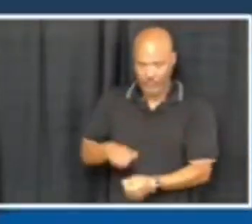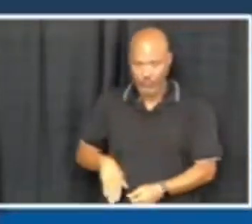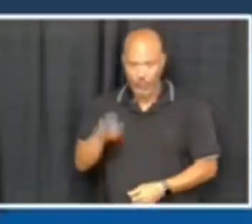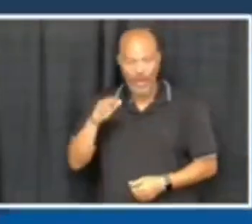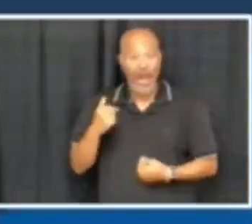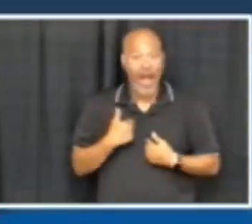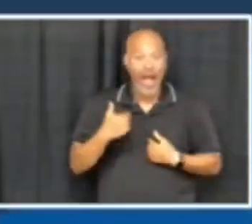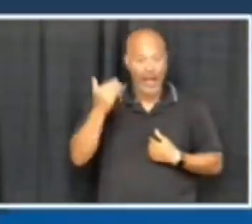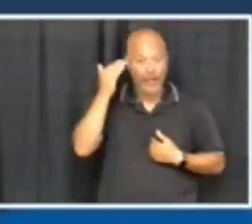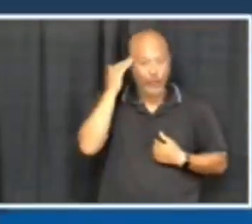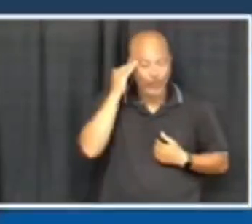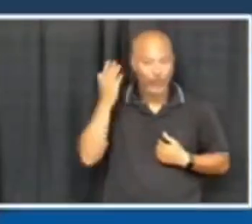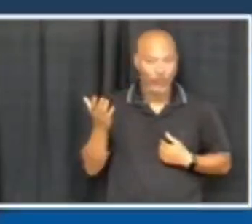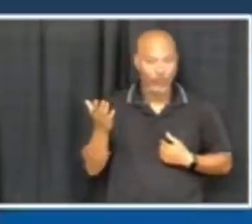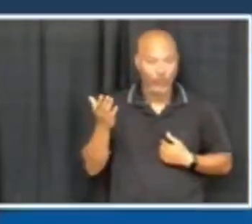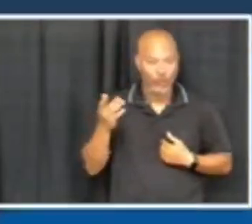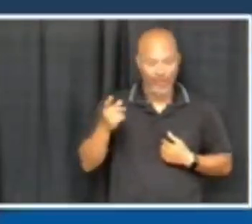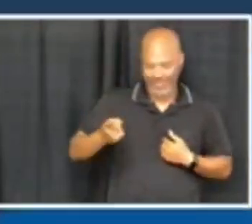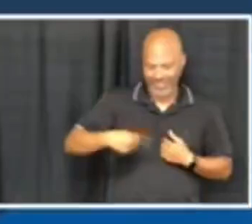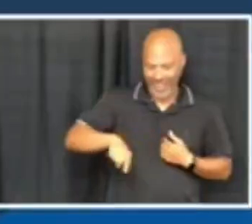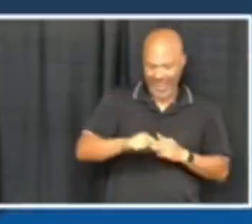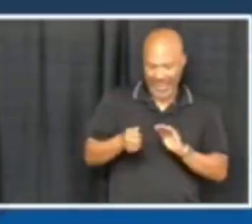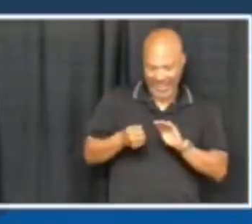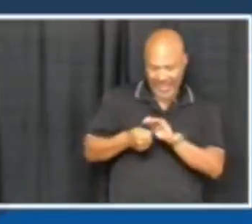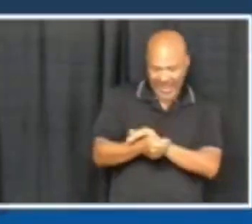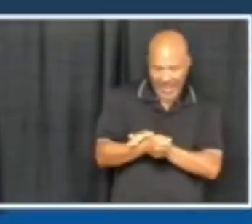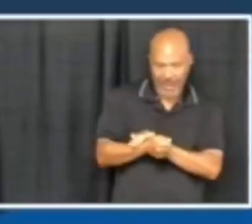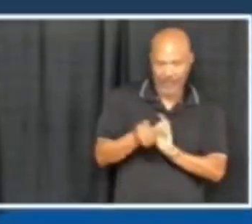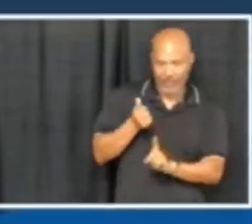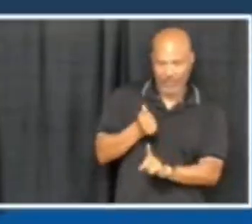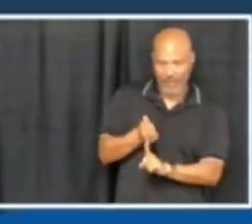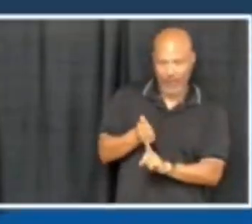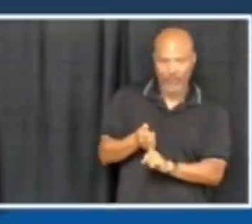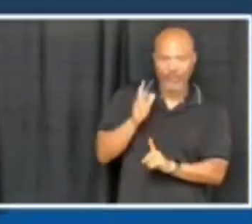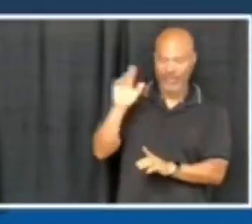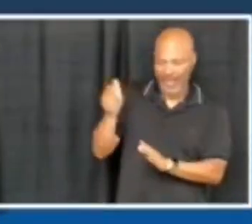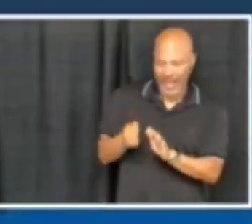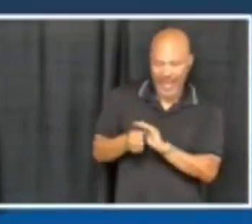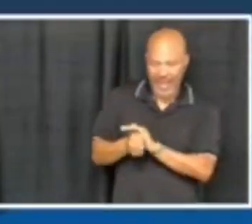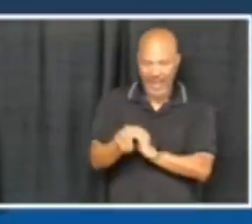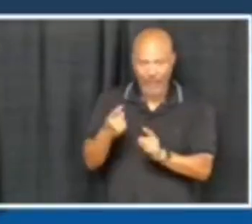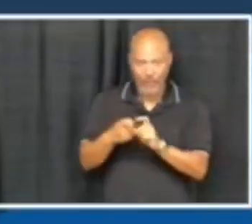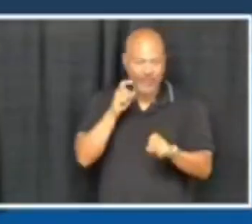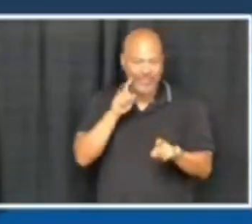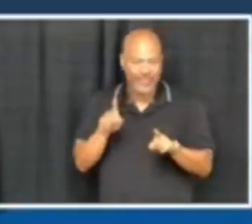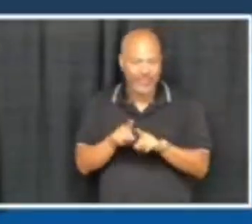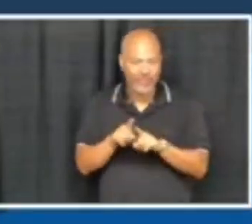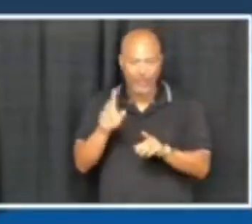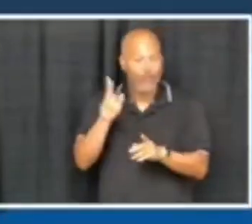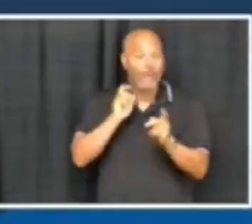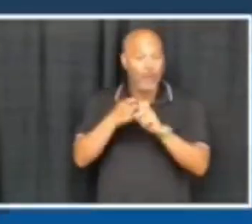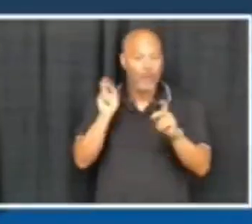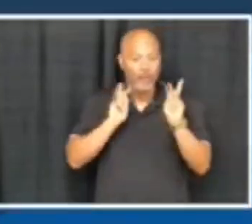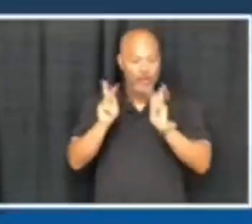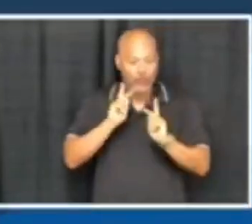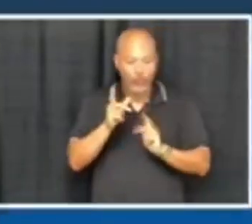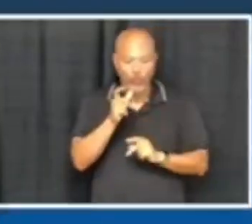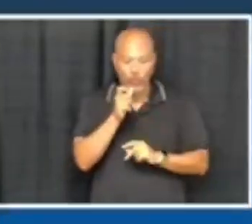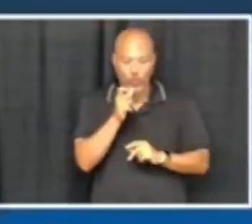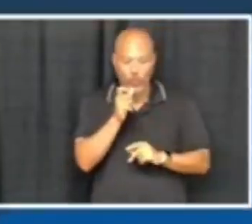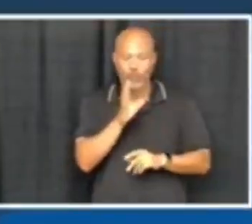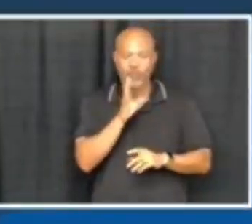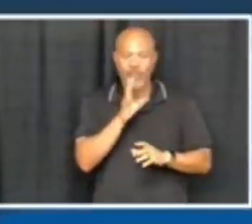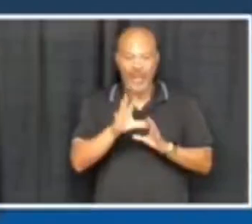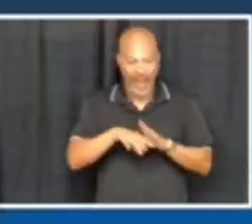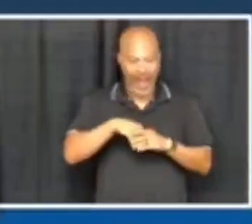I know they hid from themselves, and they hid from people like those that speak